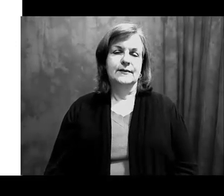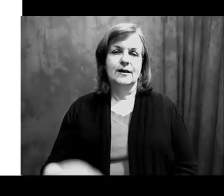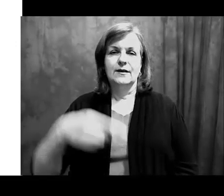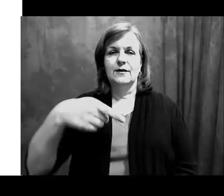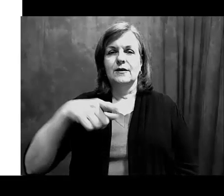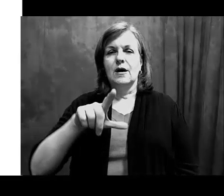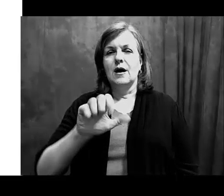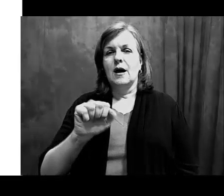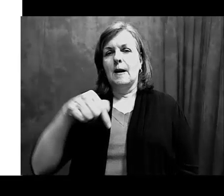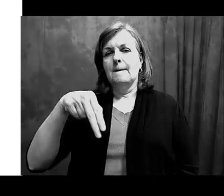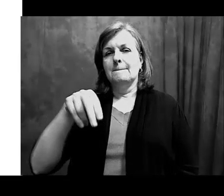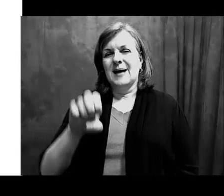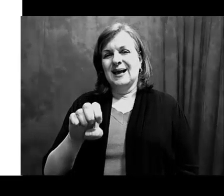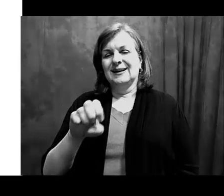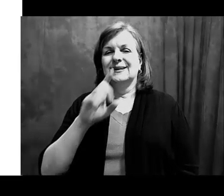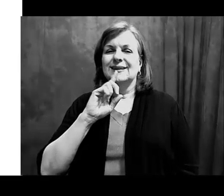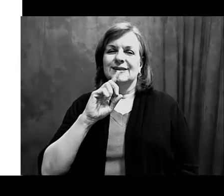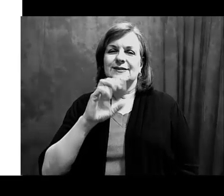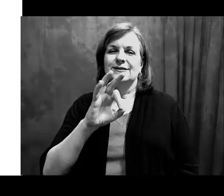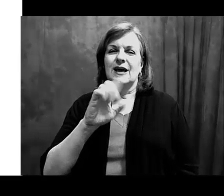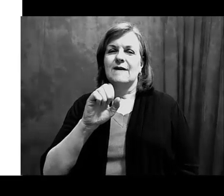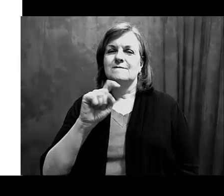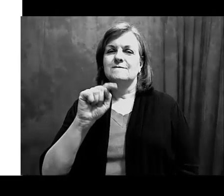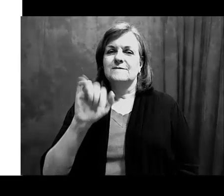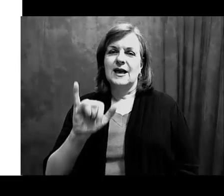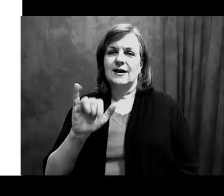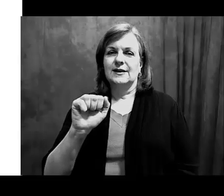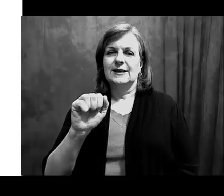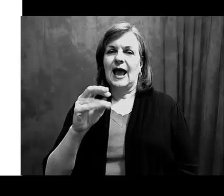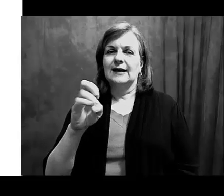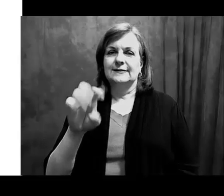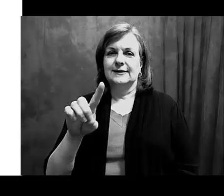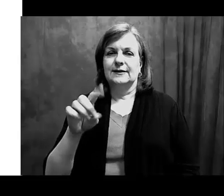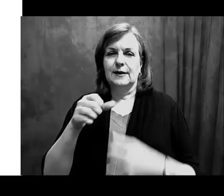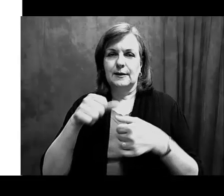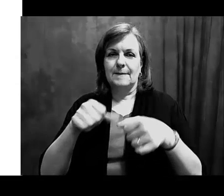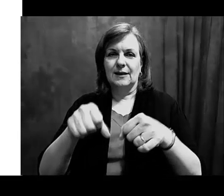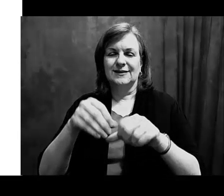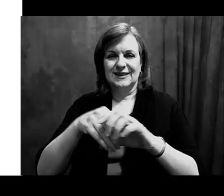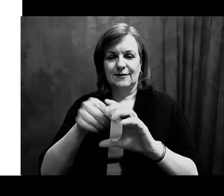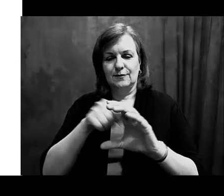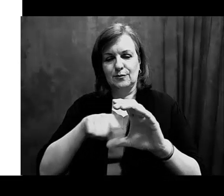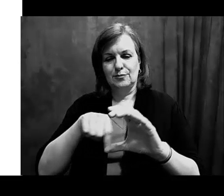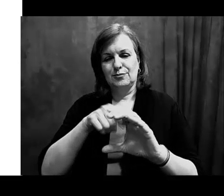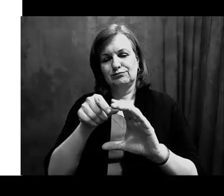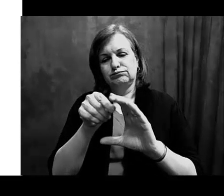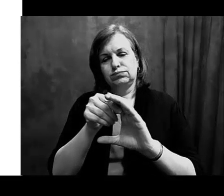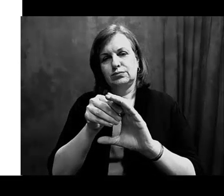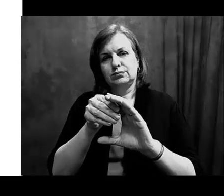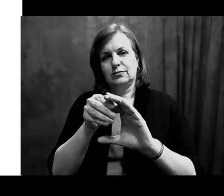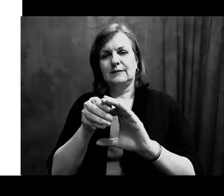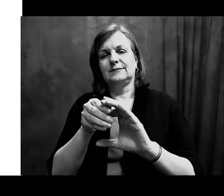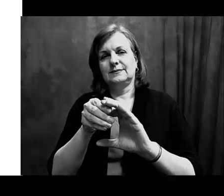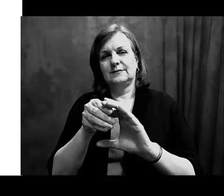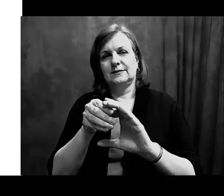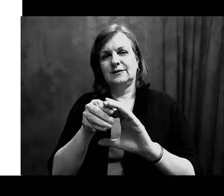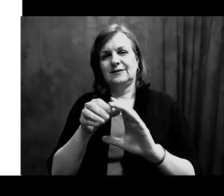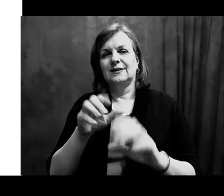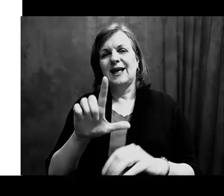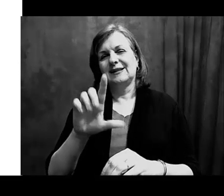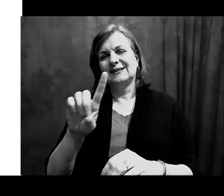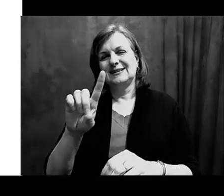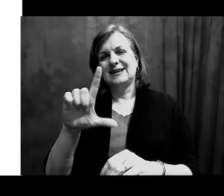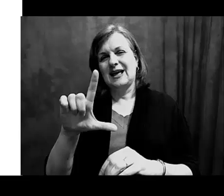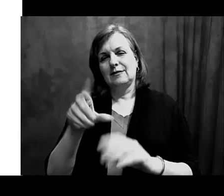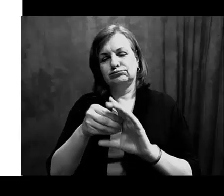these deposits of plaque or fatty acid deposits or LDL